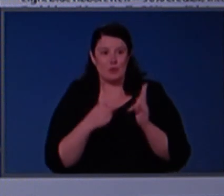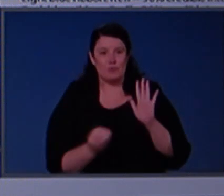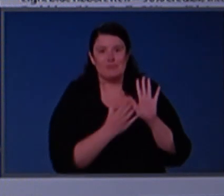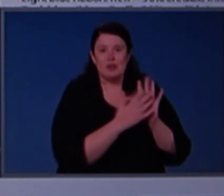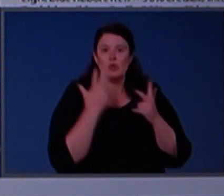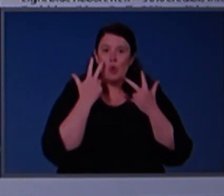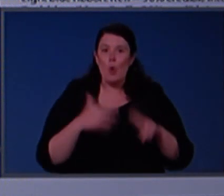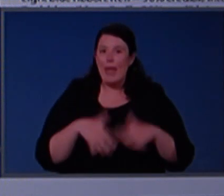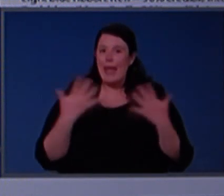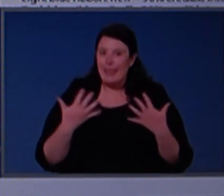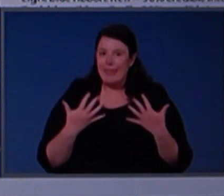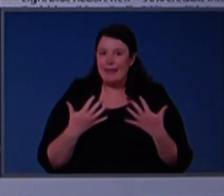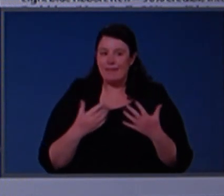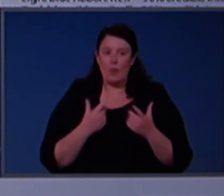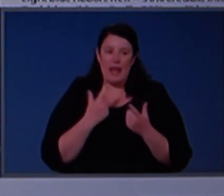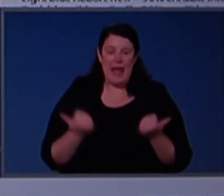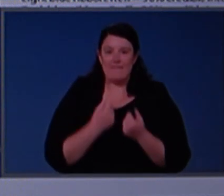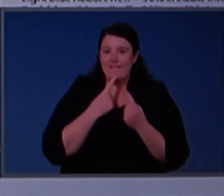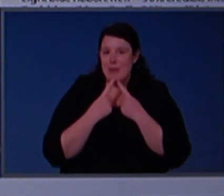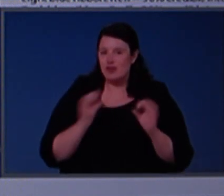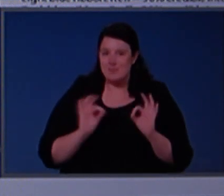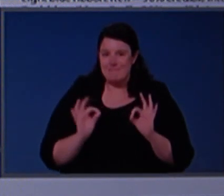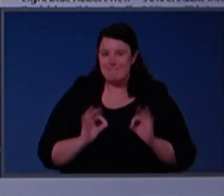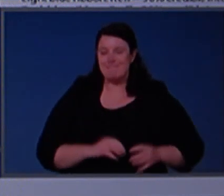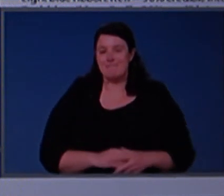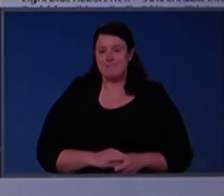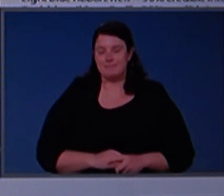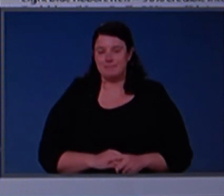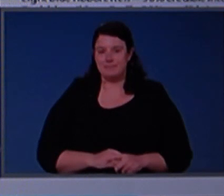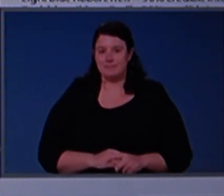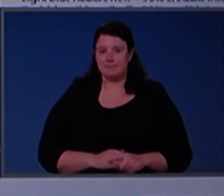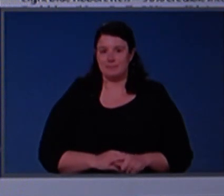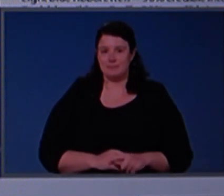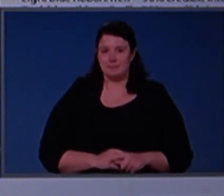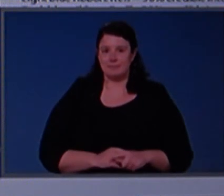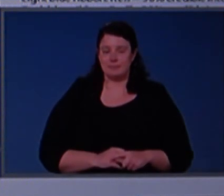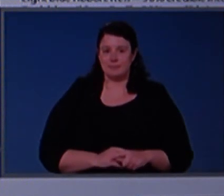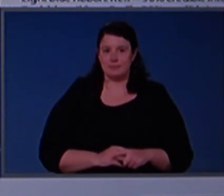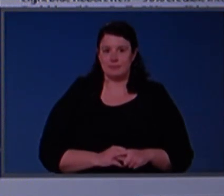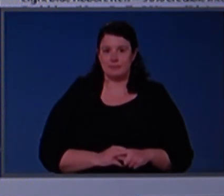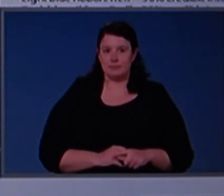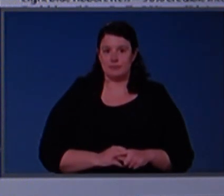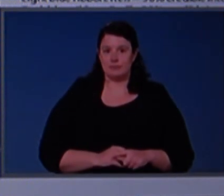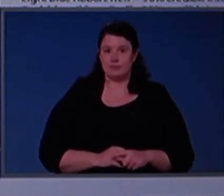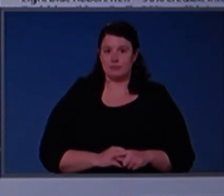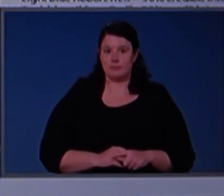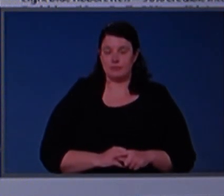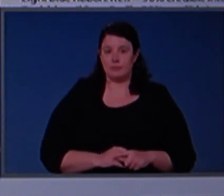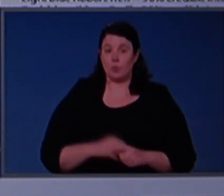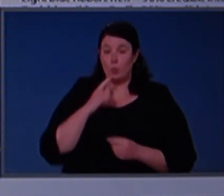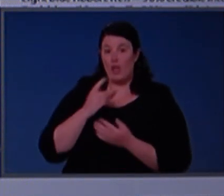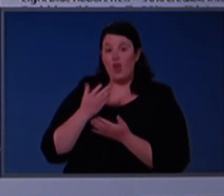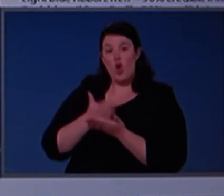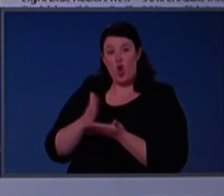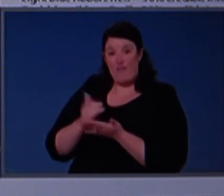show any data on this slide. And you can see that as you take out the impact progressively of those